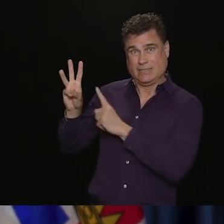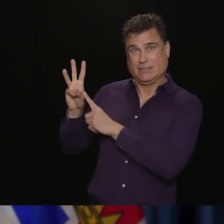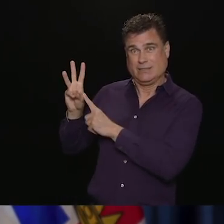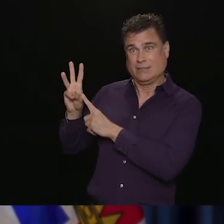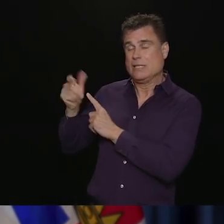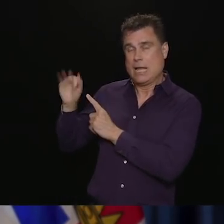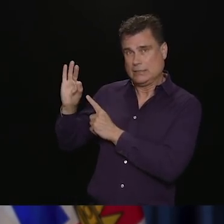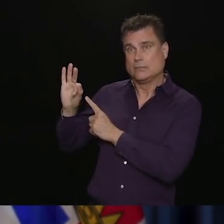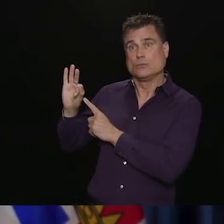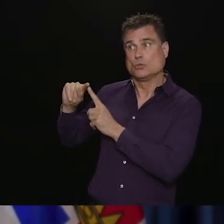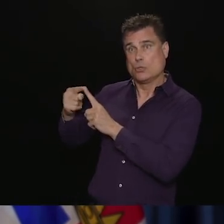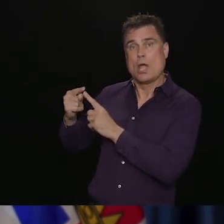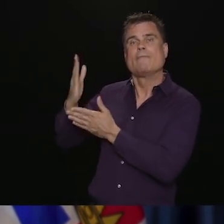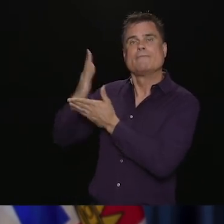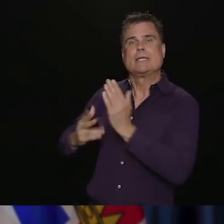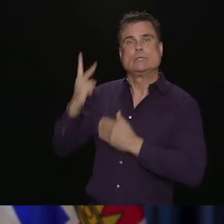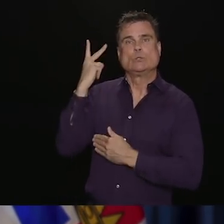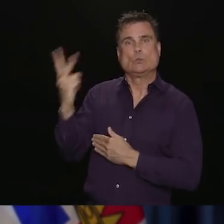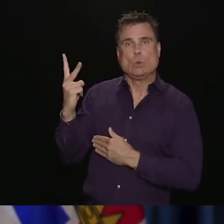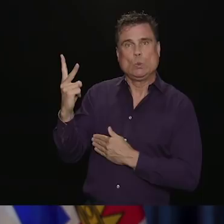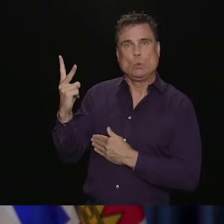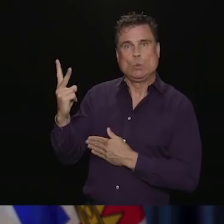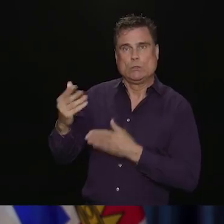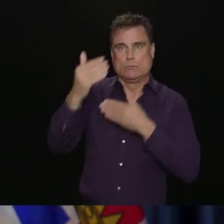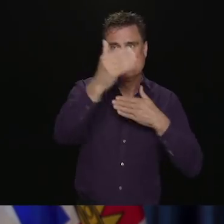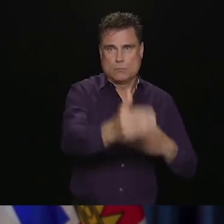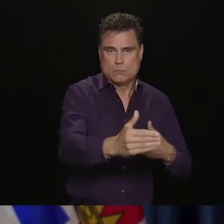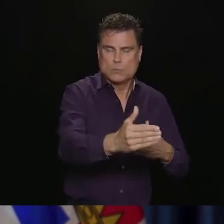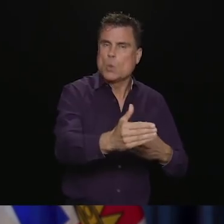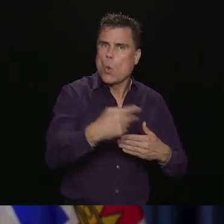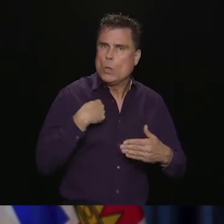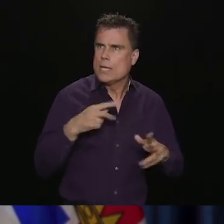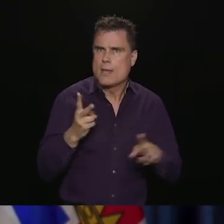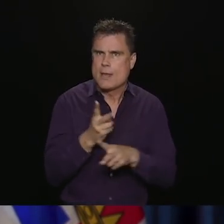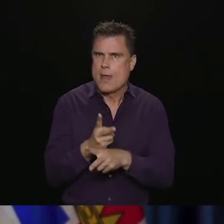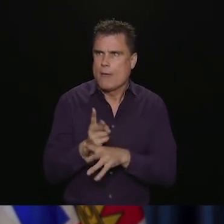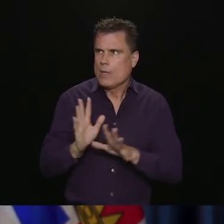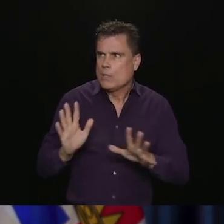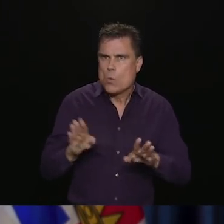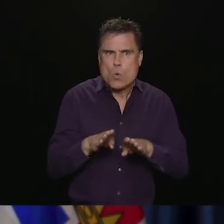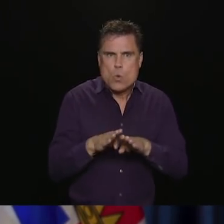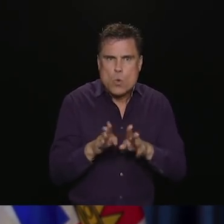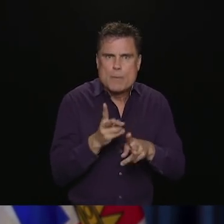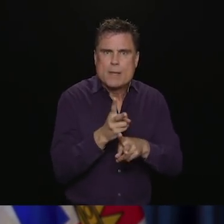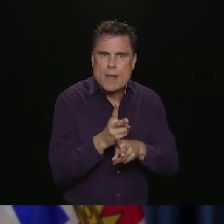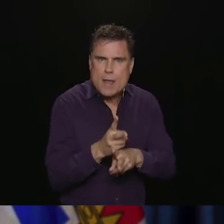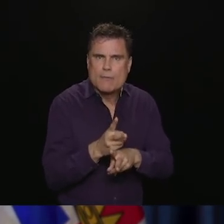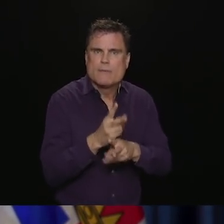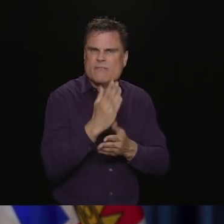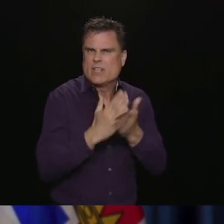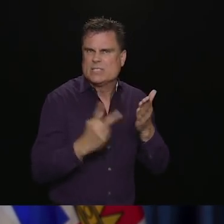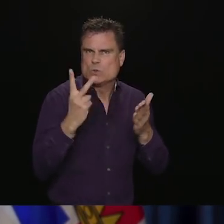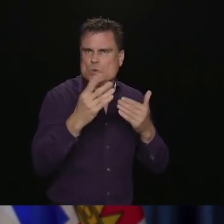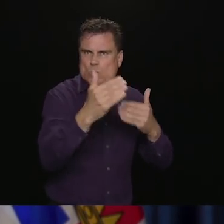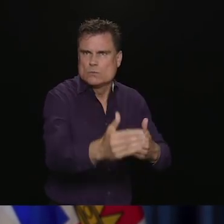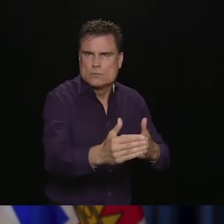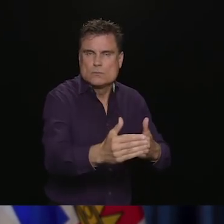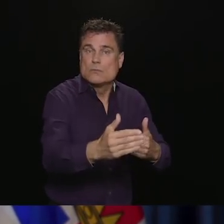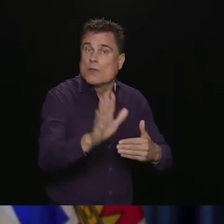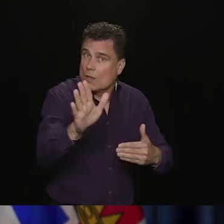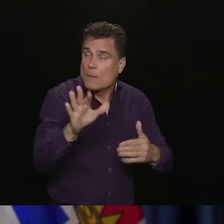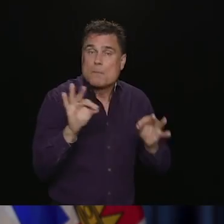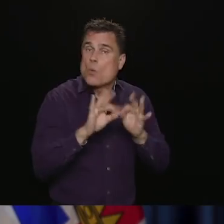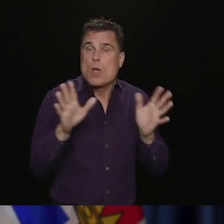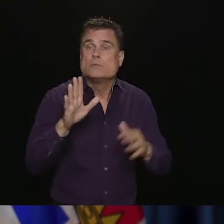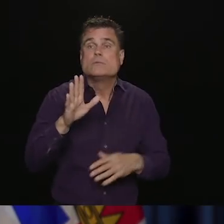can sometimes come at the expense of the actions people take in the moment. People can forget the sacrifices they made and why, and they forget the